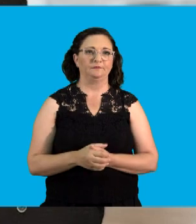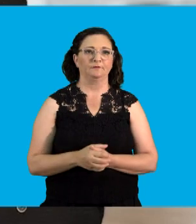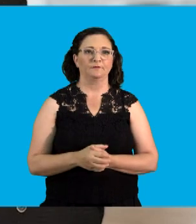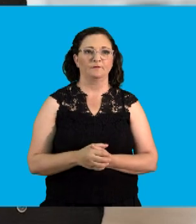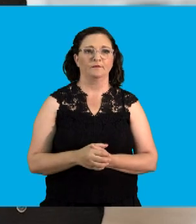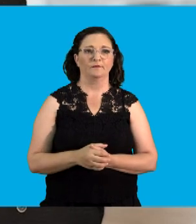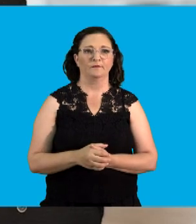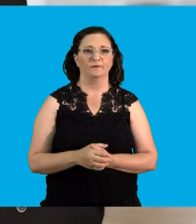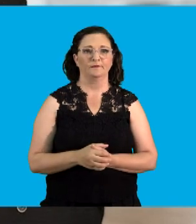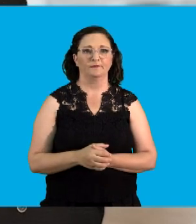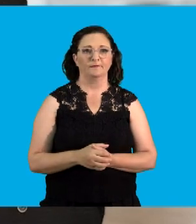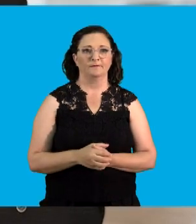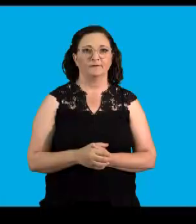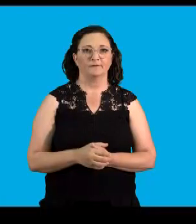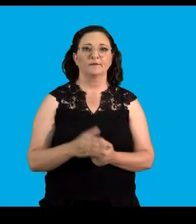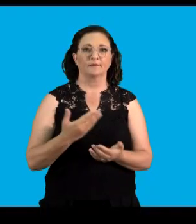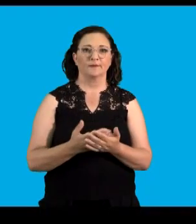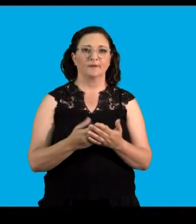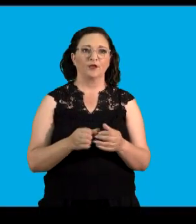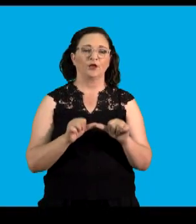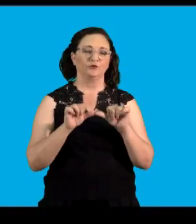out of 40. I'm going to erase this so that we